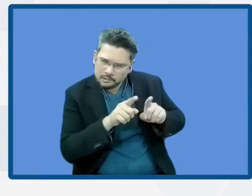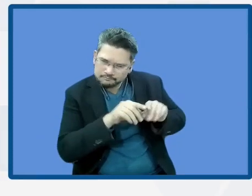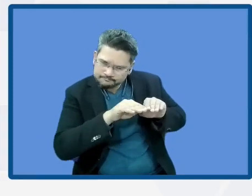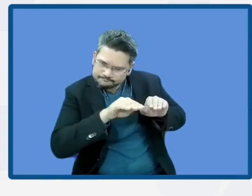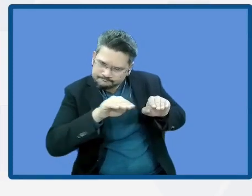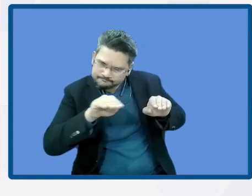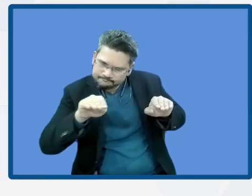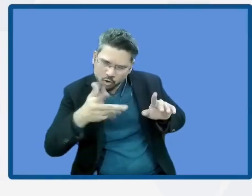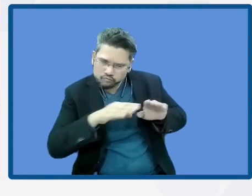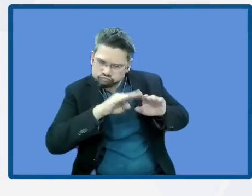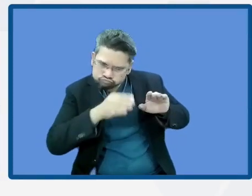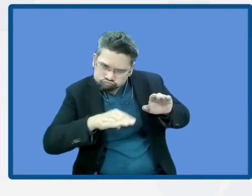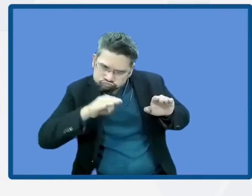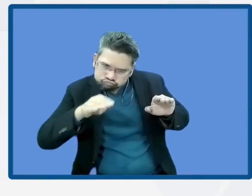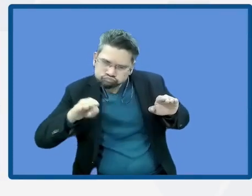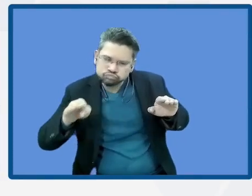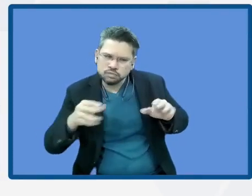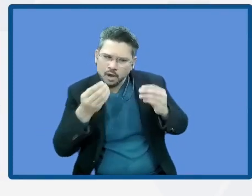is not necessarily